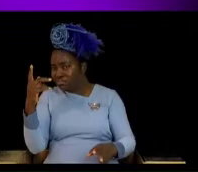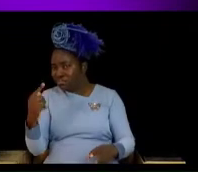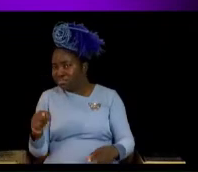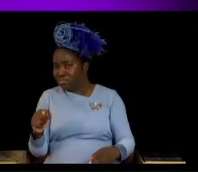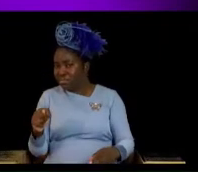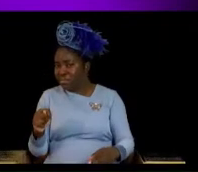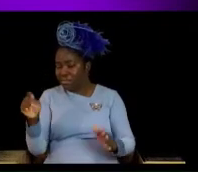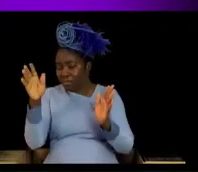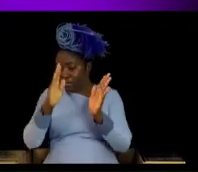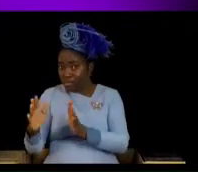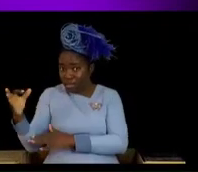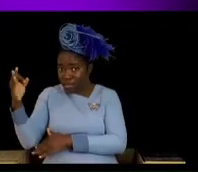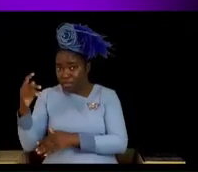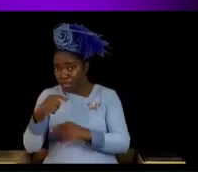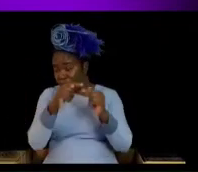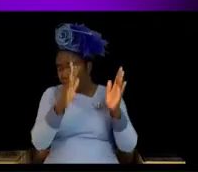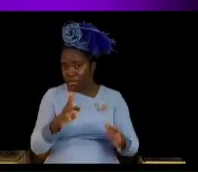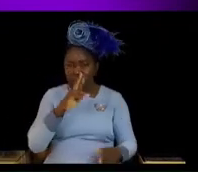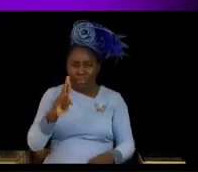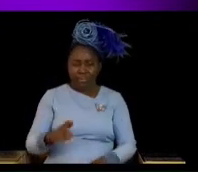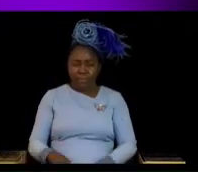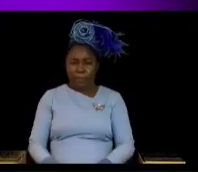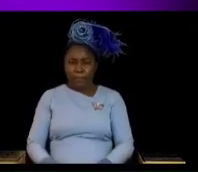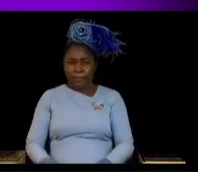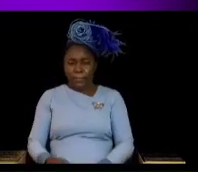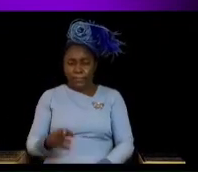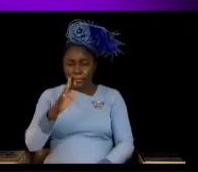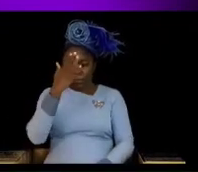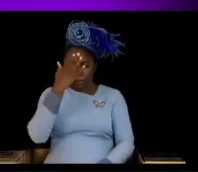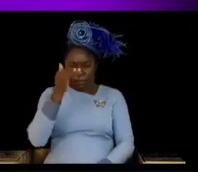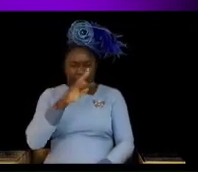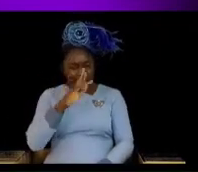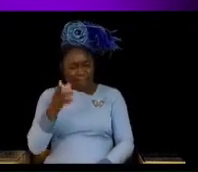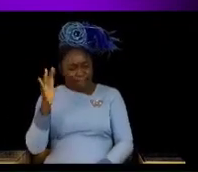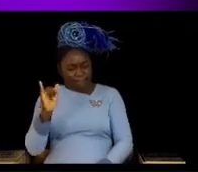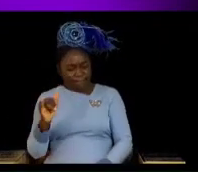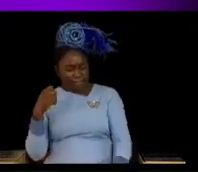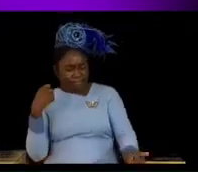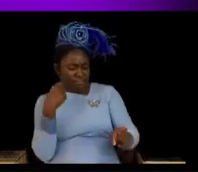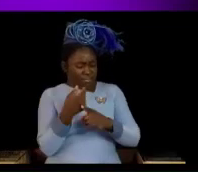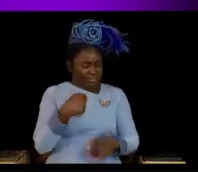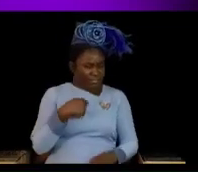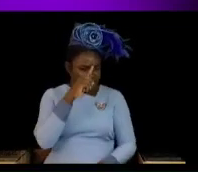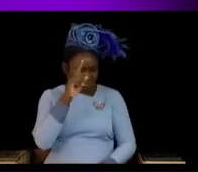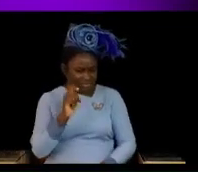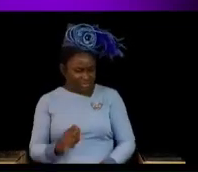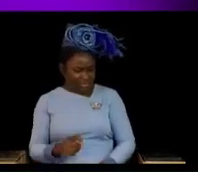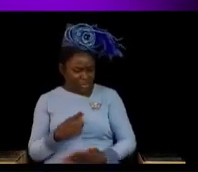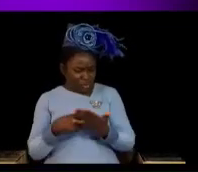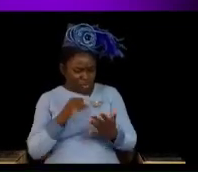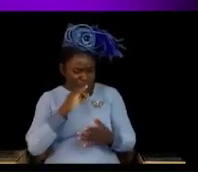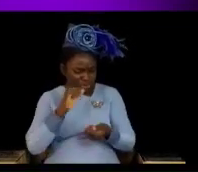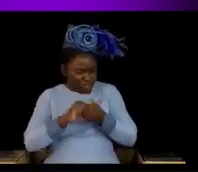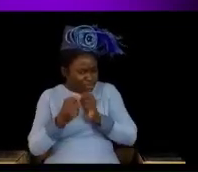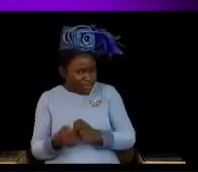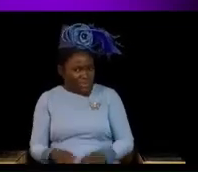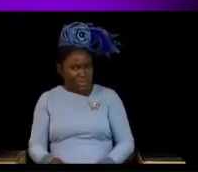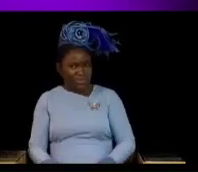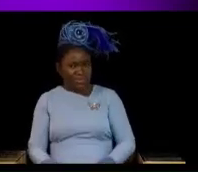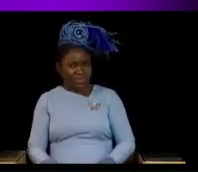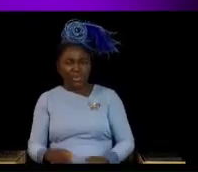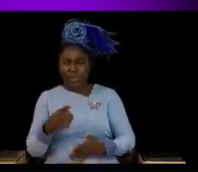you? What is the problem here? What is it about you that is generating